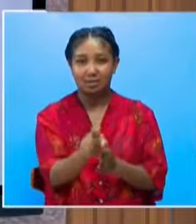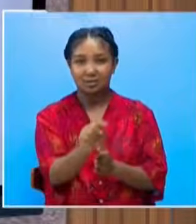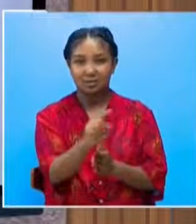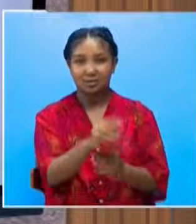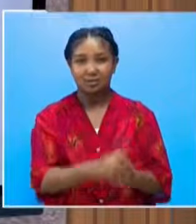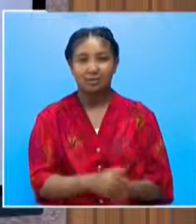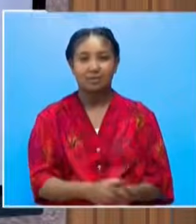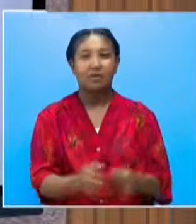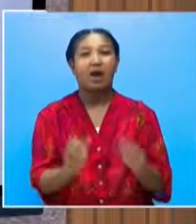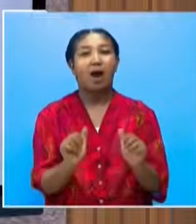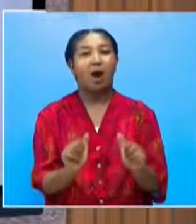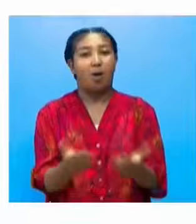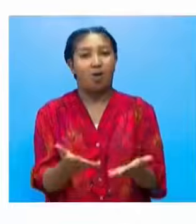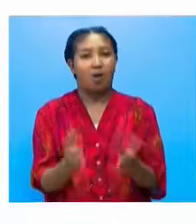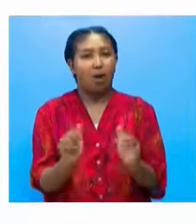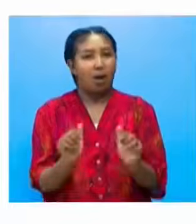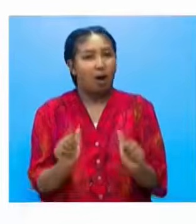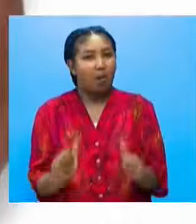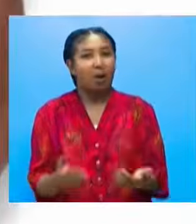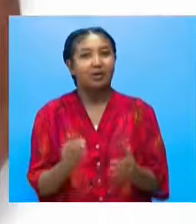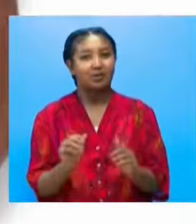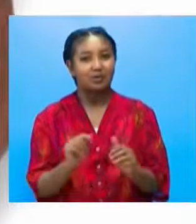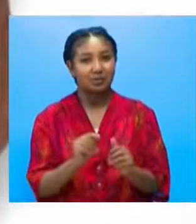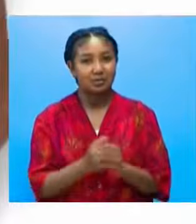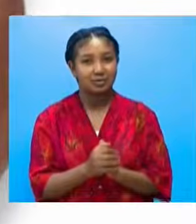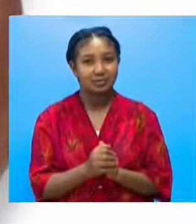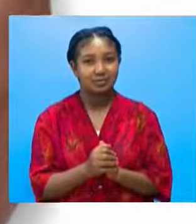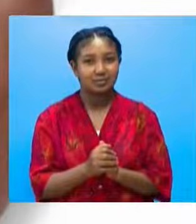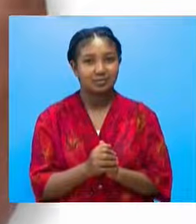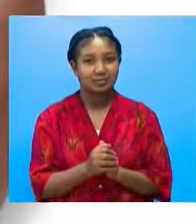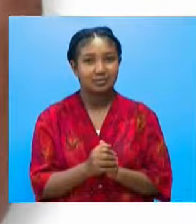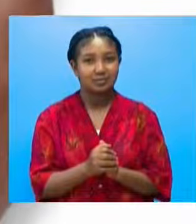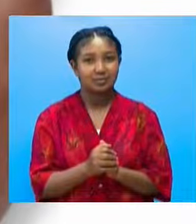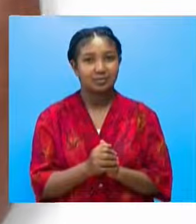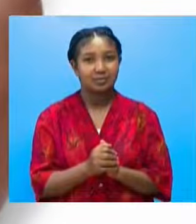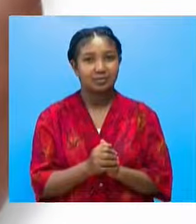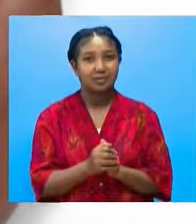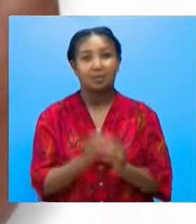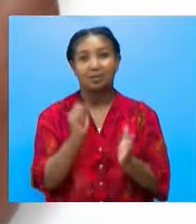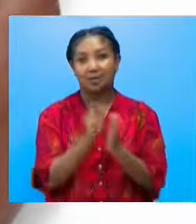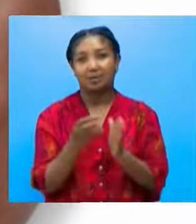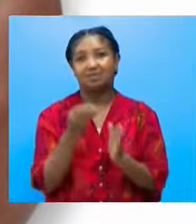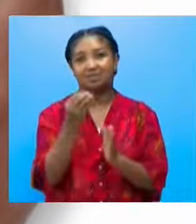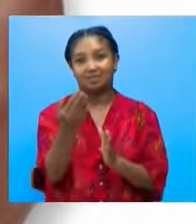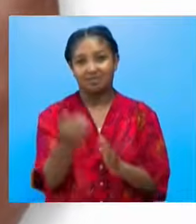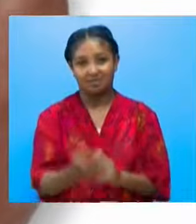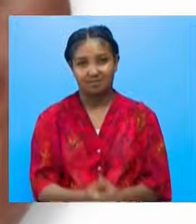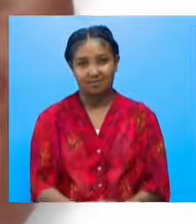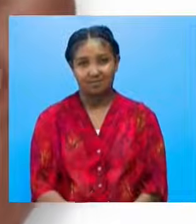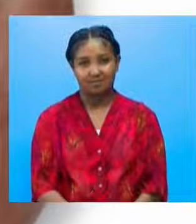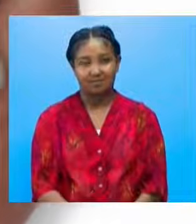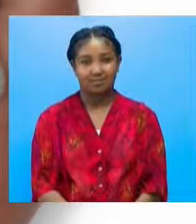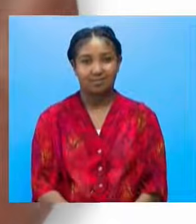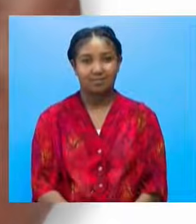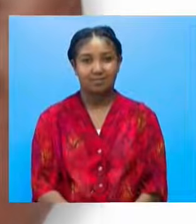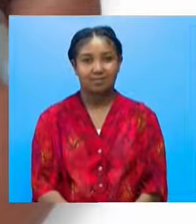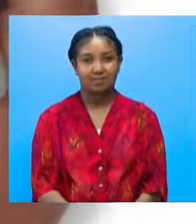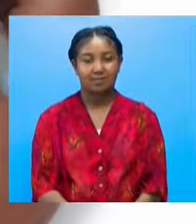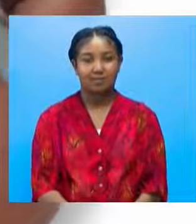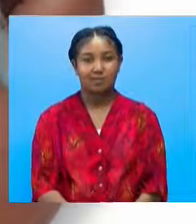question, how can we use it? May I give you an example here?